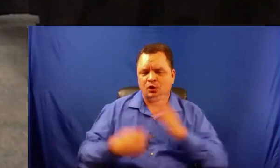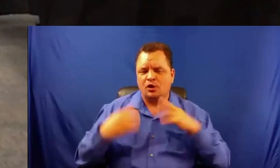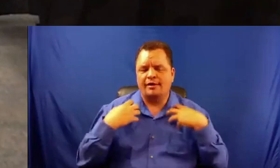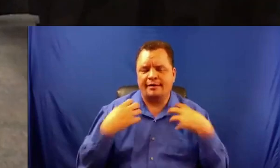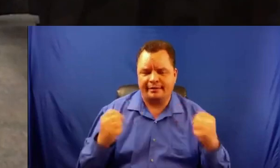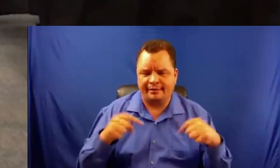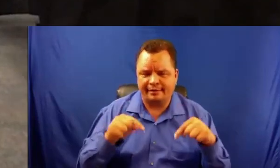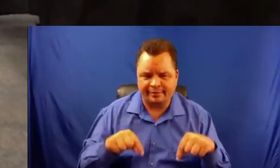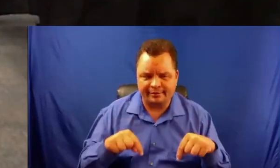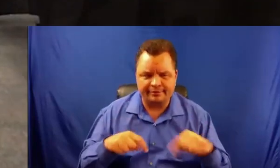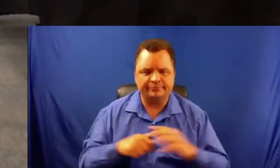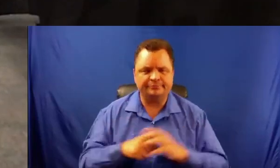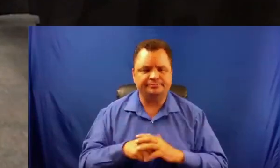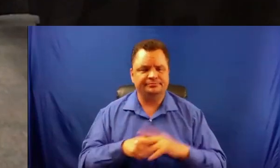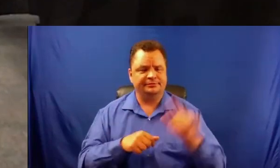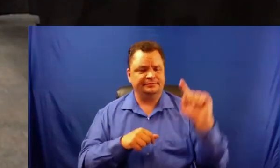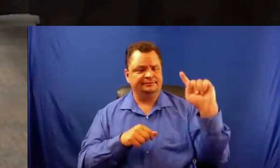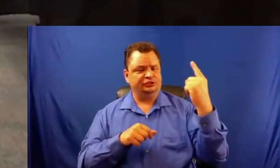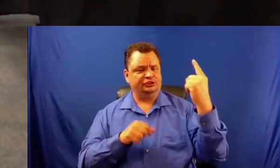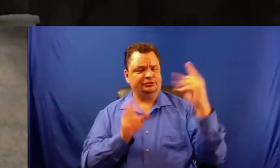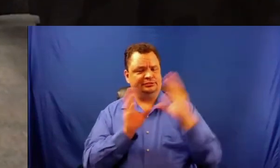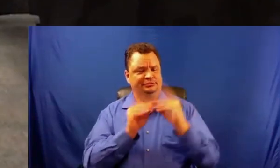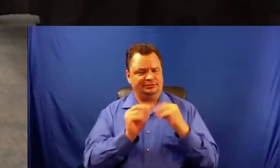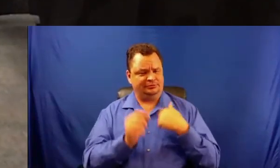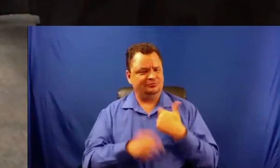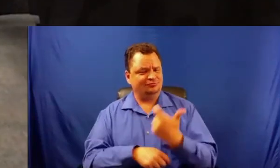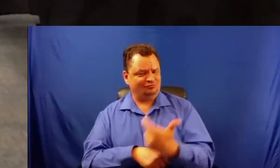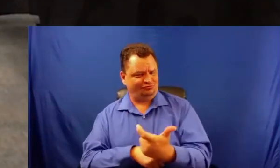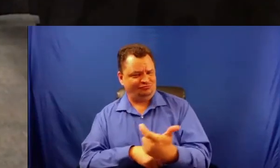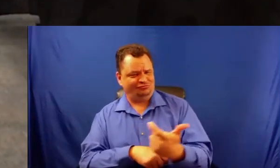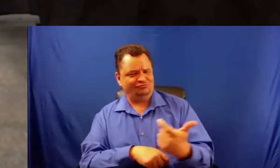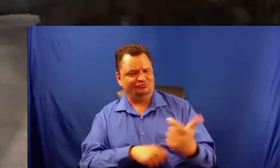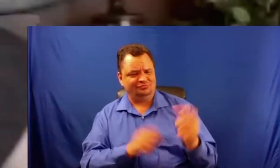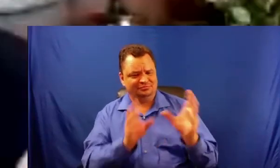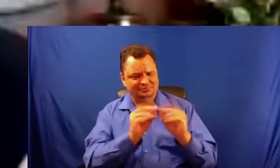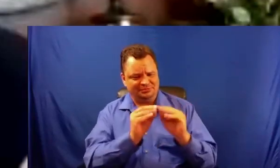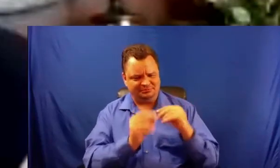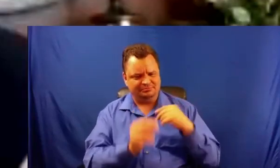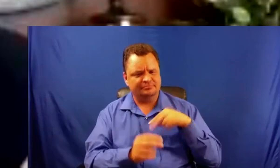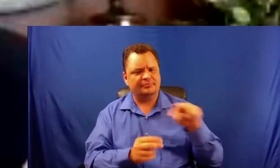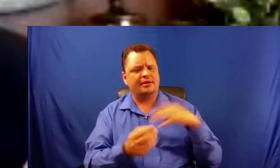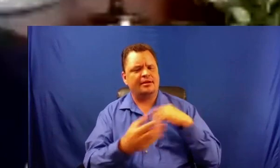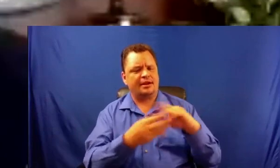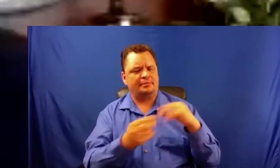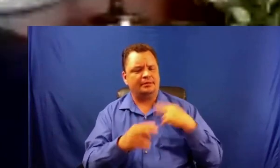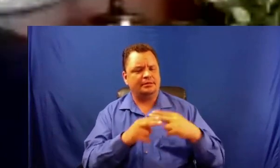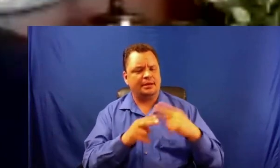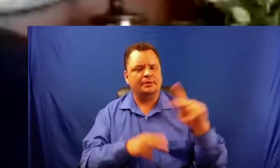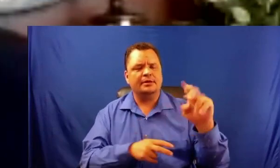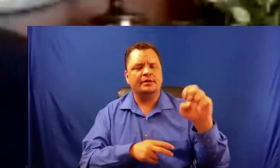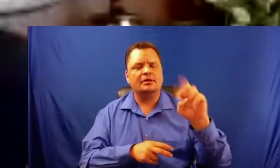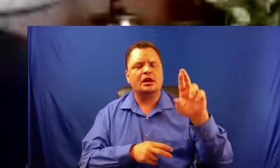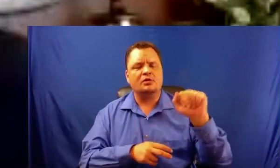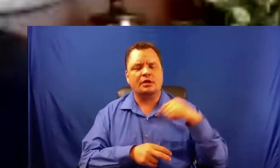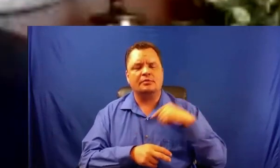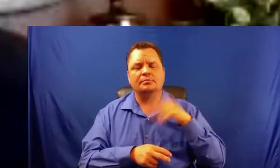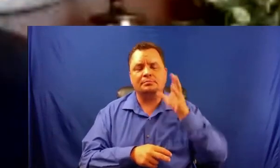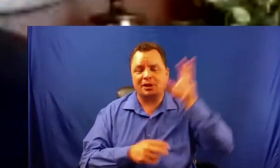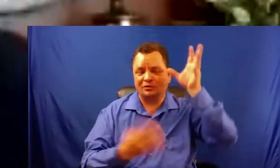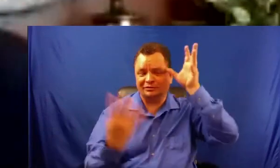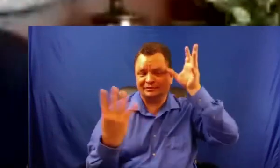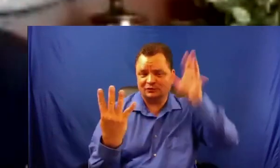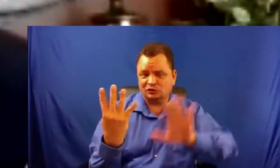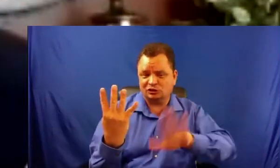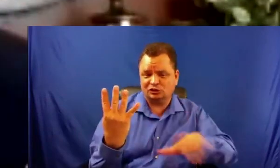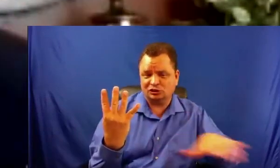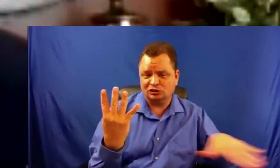I've observed, and I thank you for accepting my comments. My name is Kara May Coffey. I'm a parent of 4 children in El Paso County.